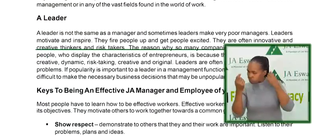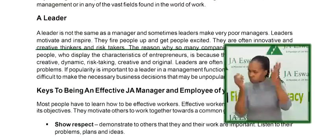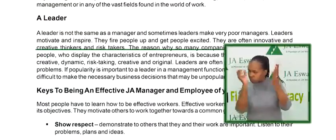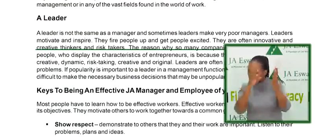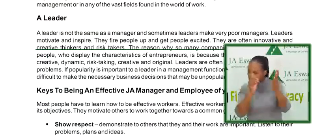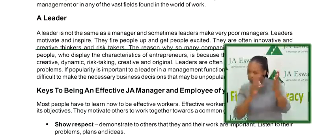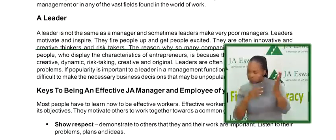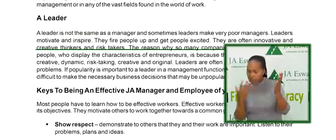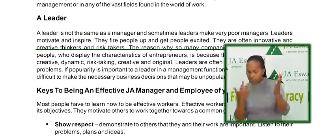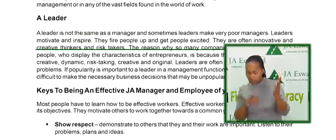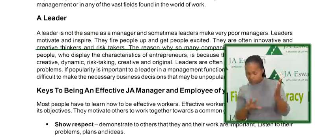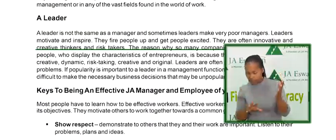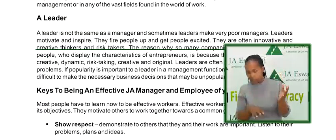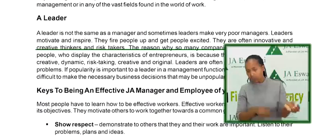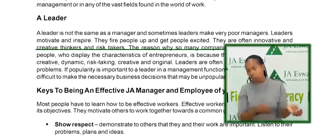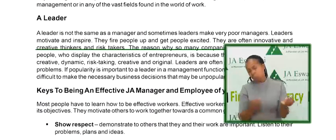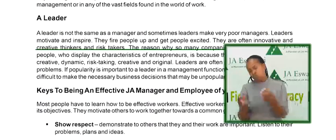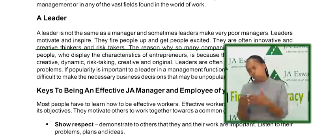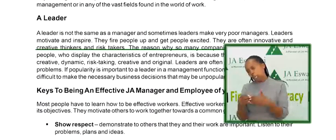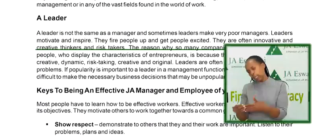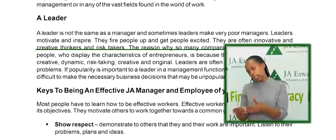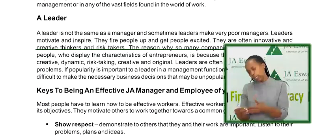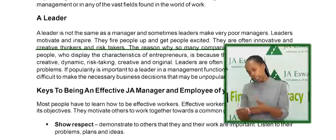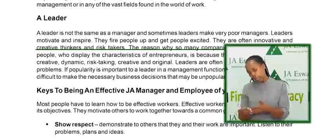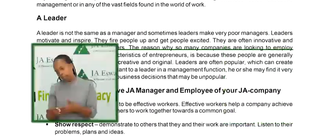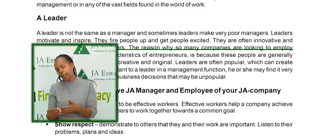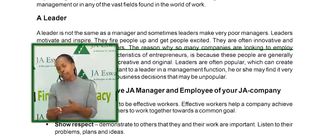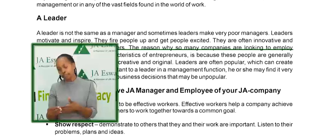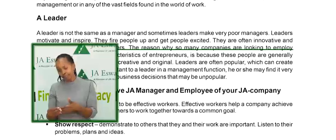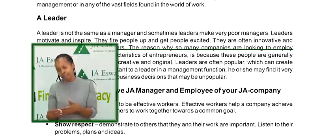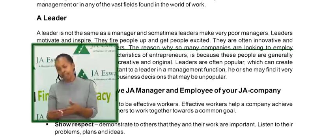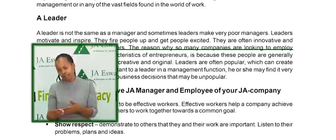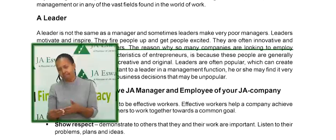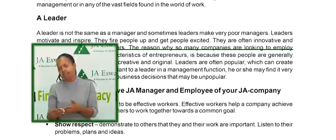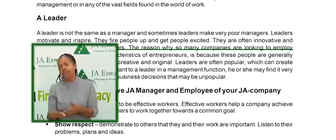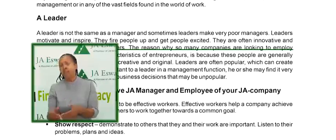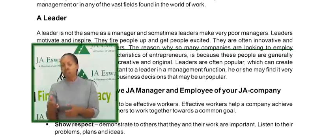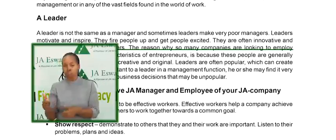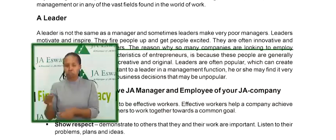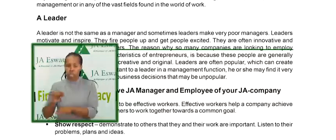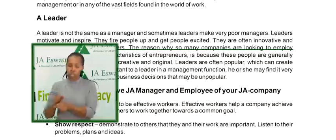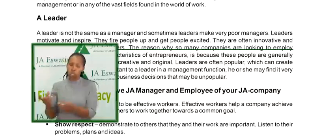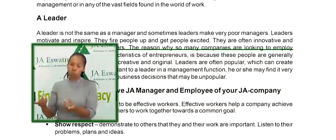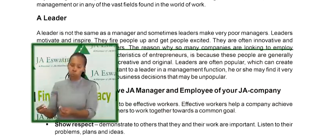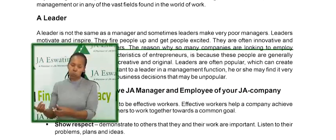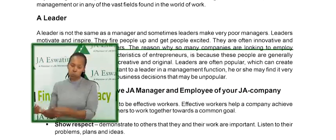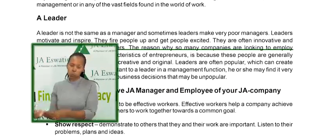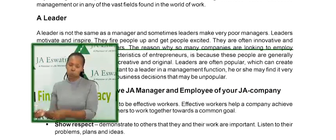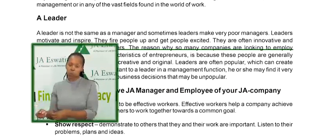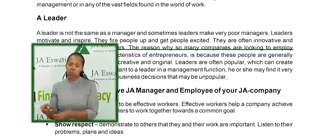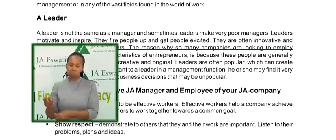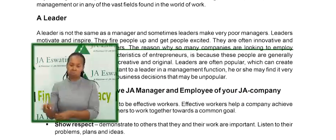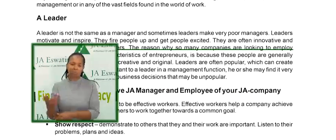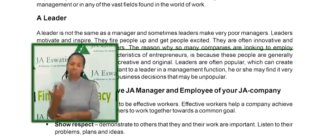These are risk takers. Someone who thinks, and then the manager has to carry out whatever the leader has decided